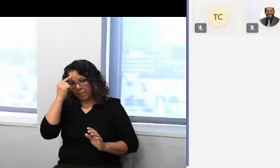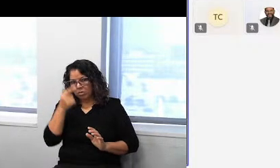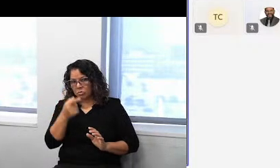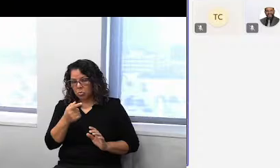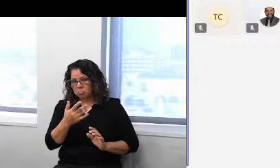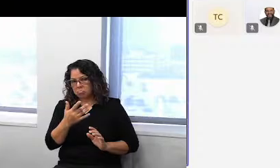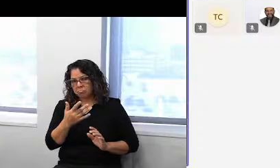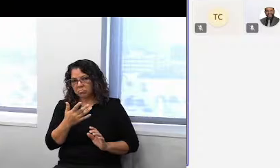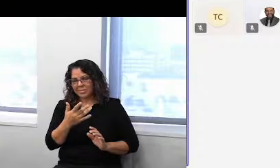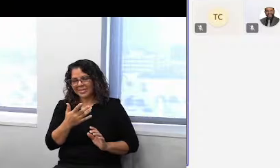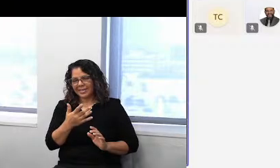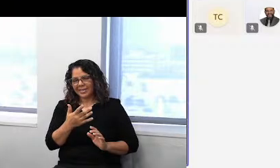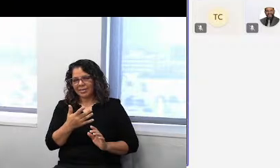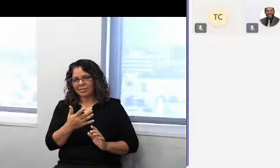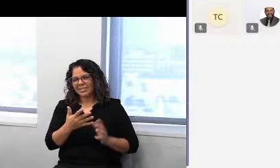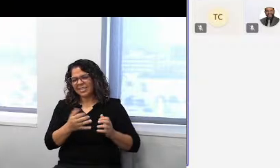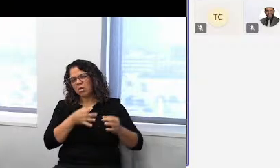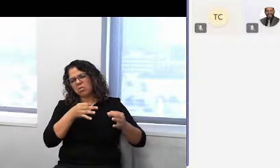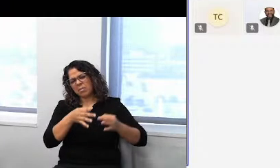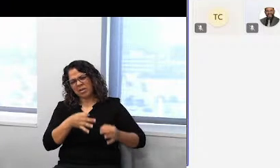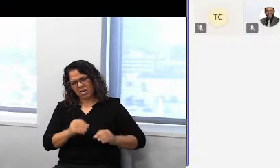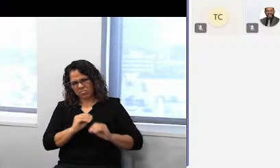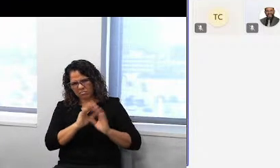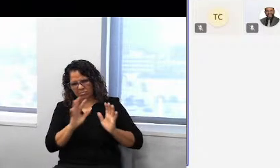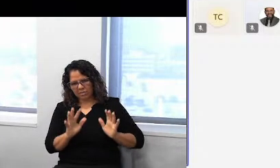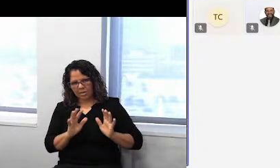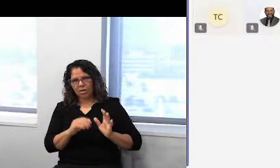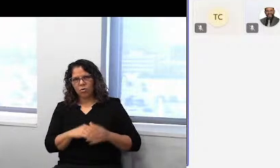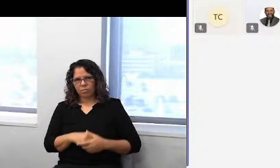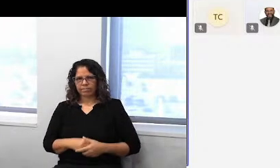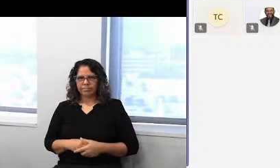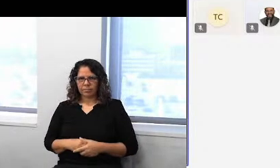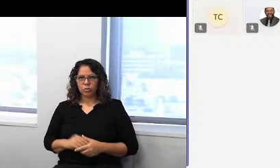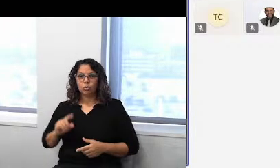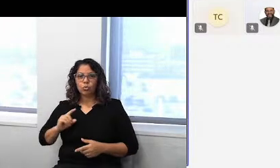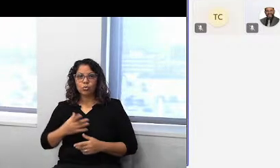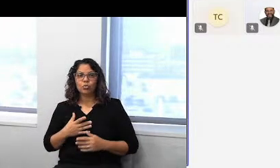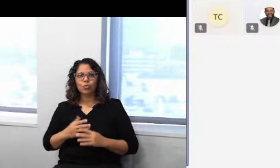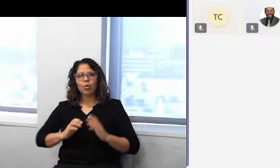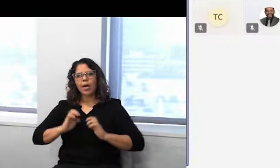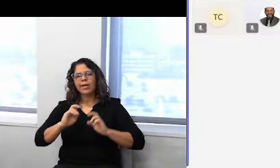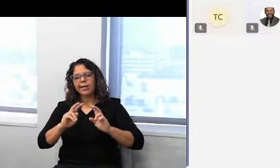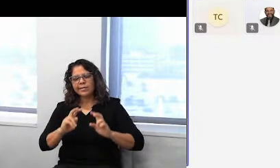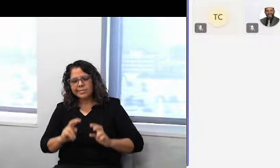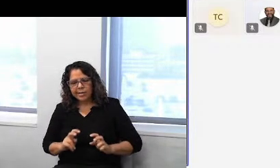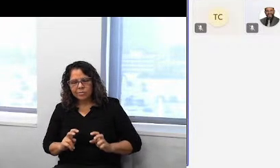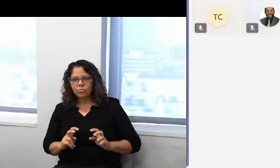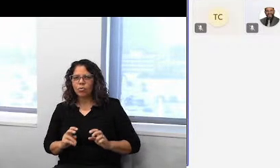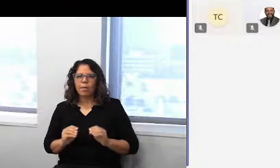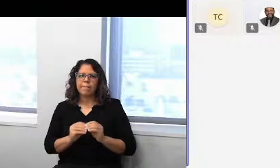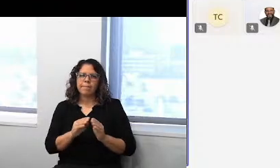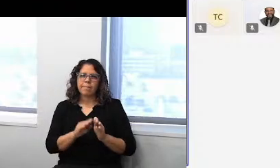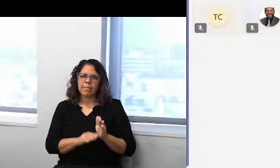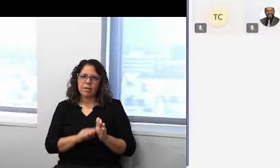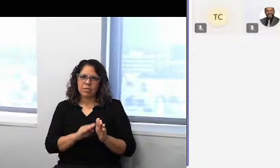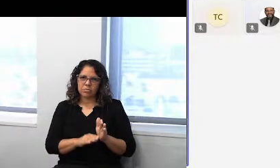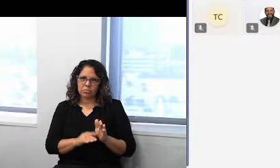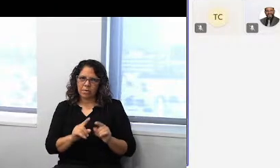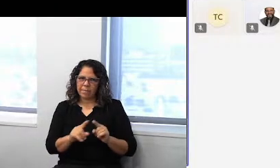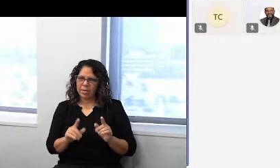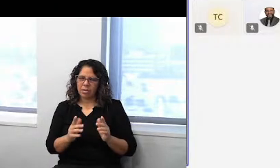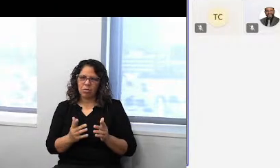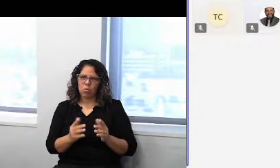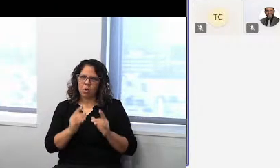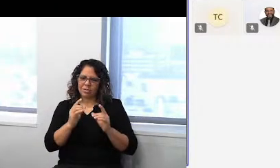least cost alternative that actually addresses the reliability, loadability, the overloading, the